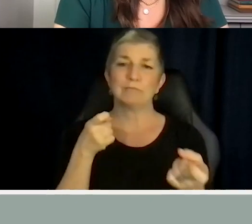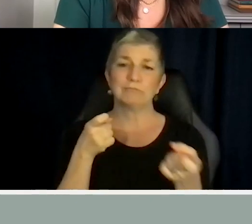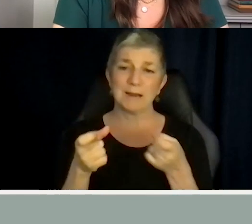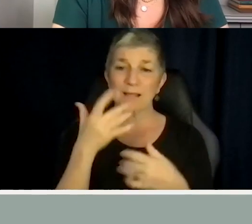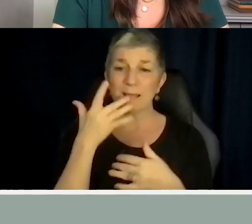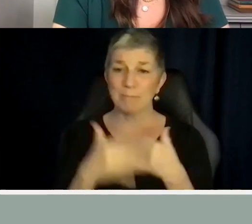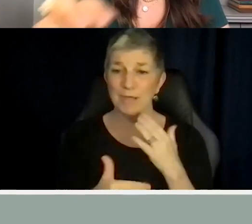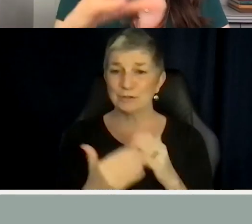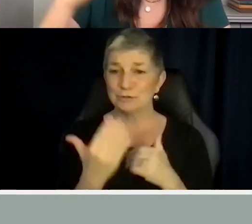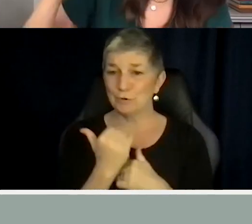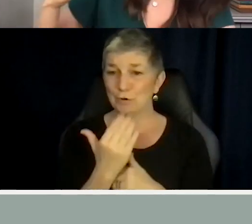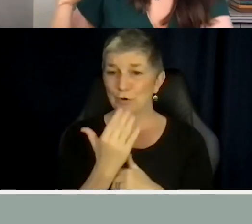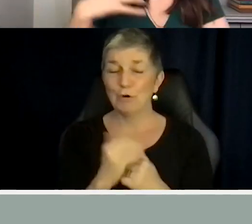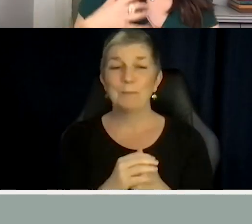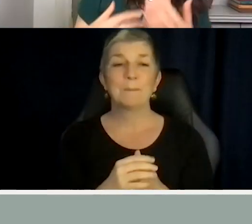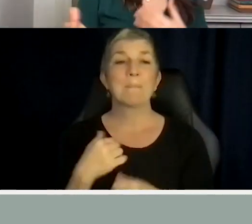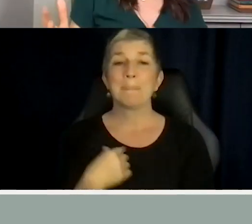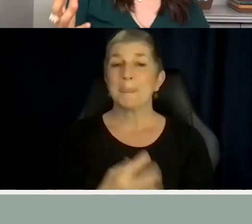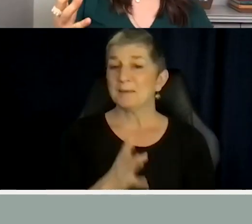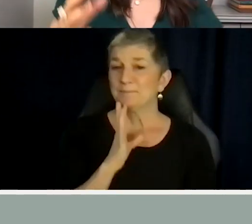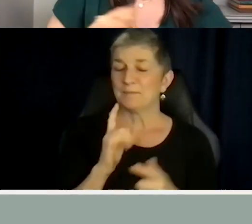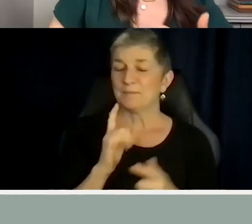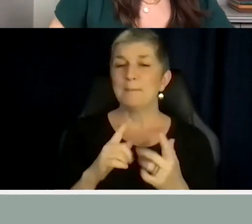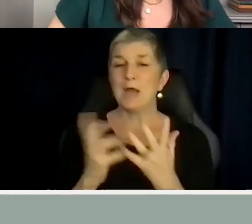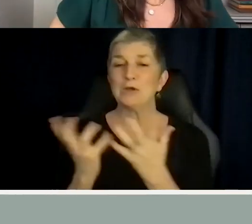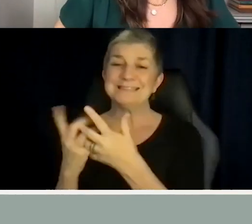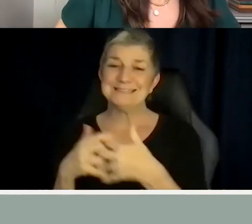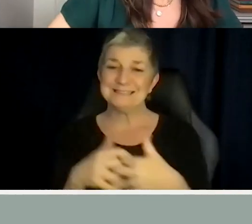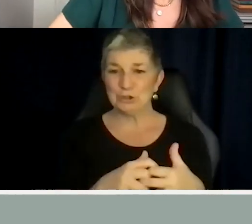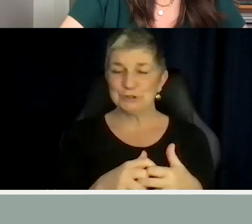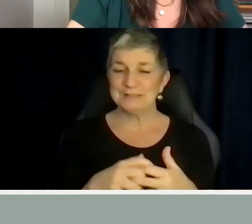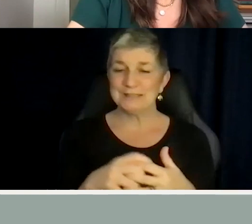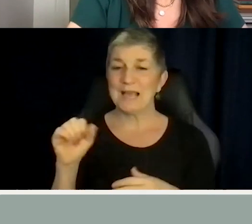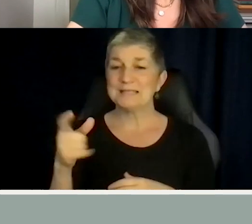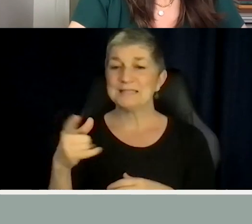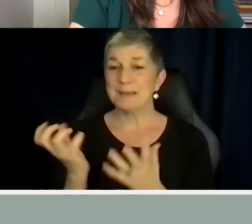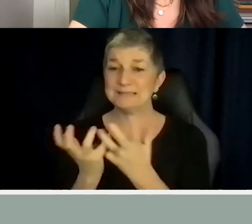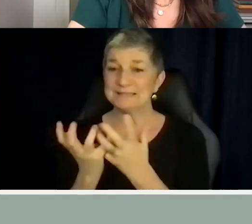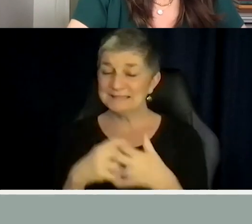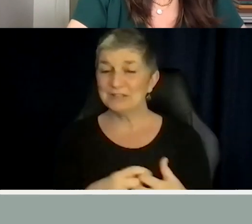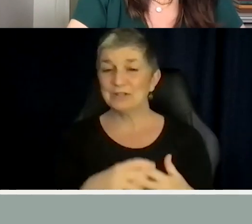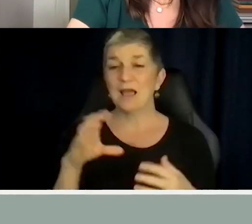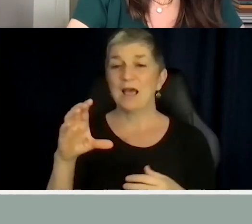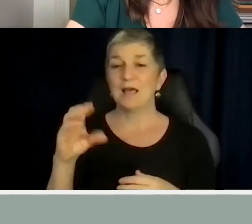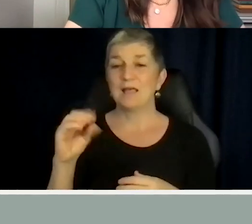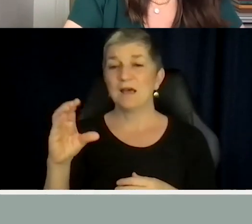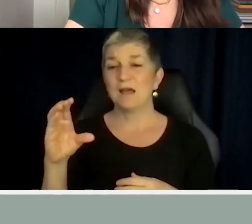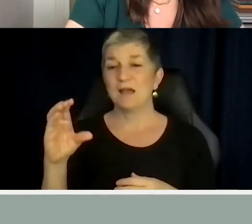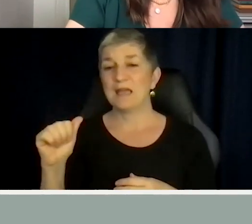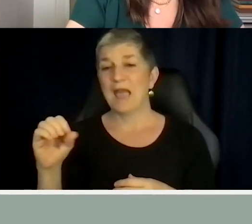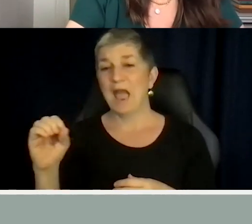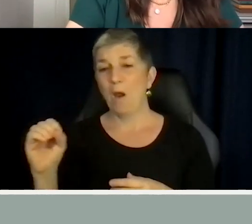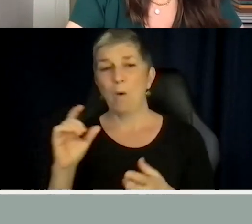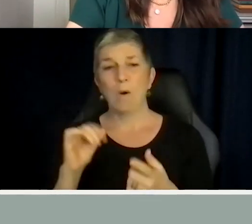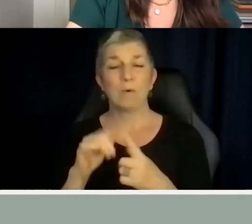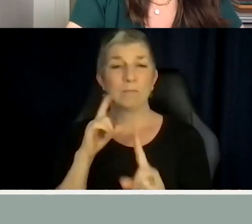So I was talking about synergy and spice synergy. So the cacao and turmeric work in sync in this